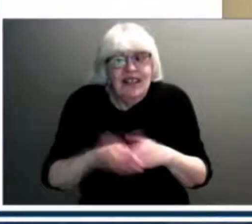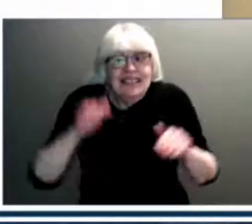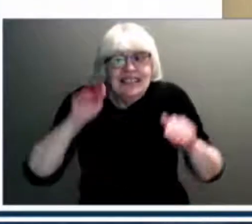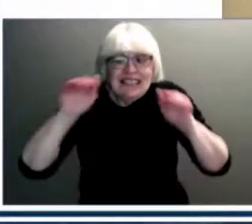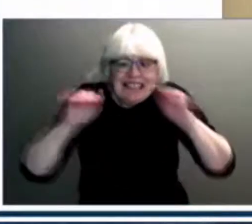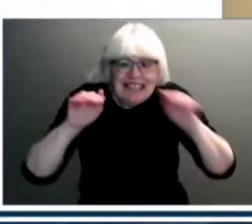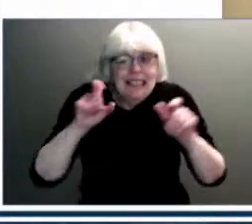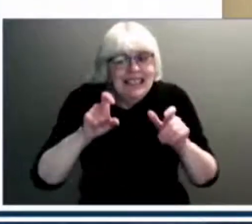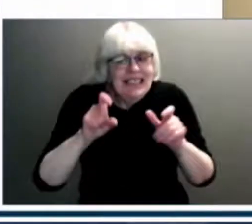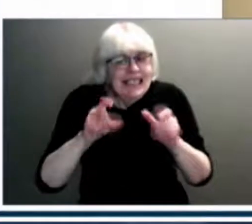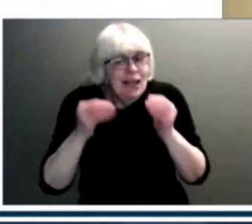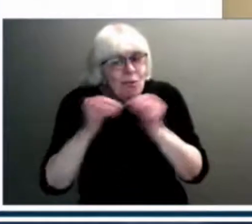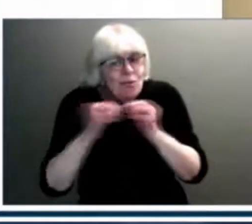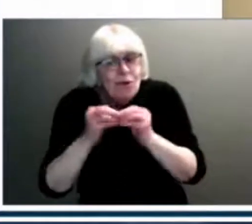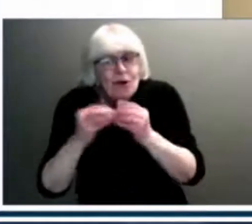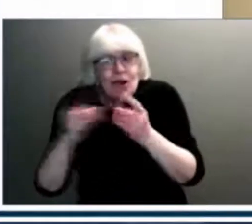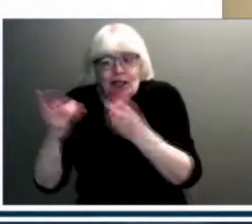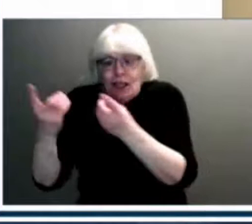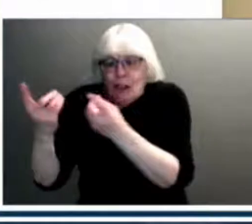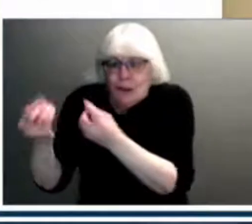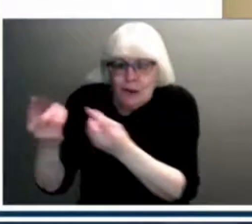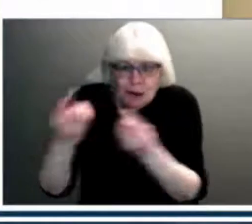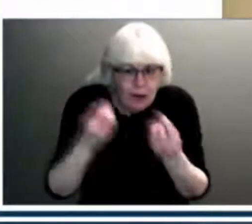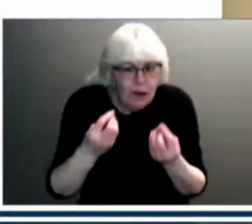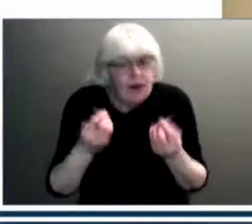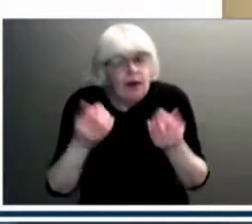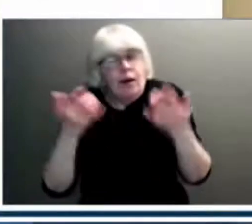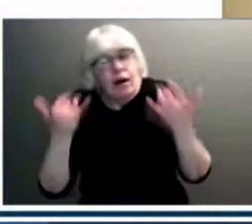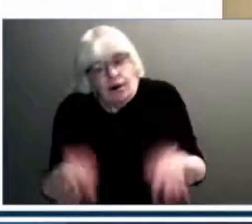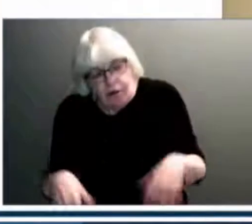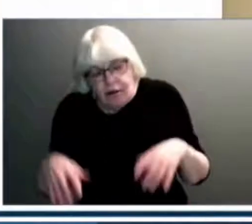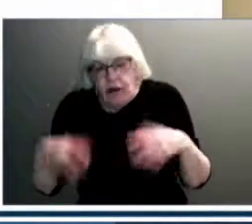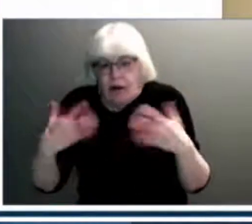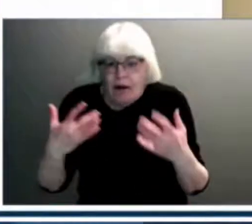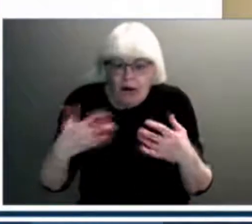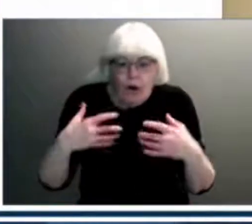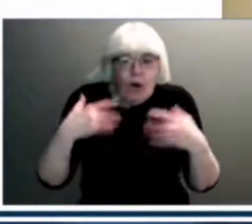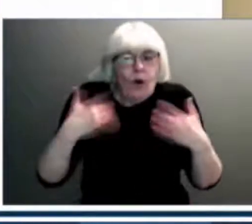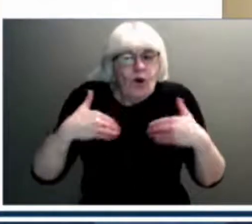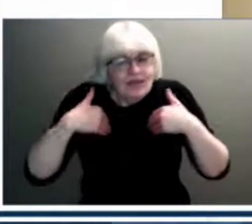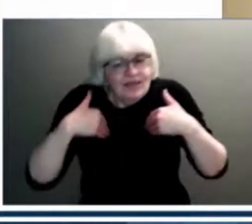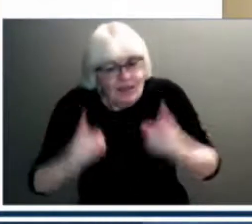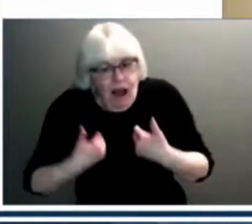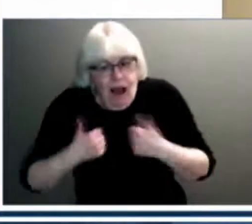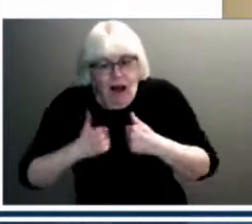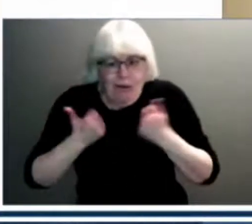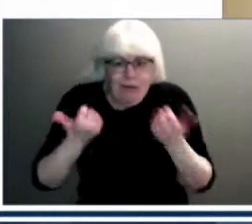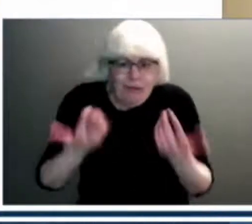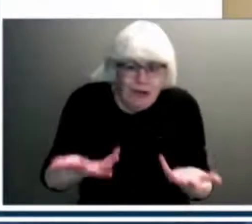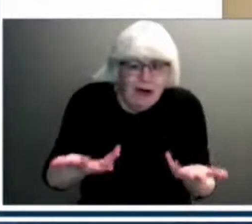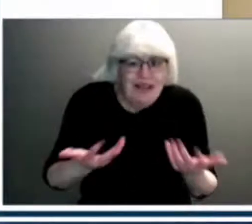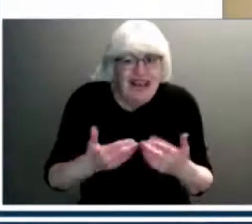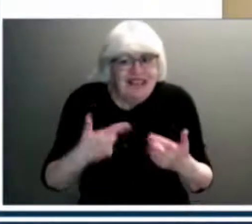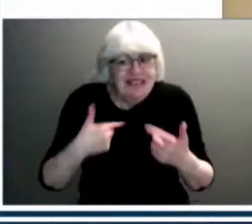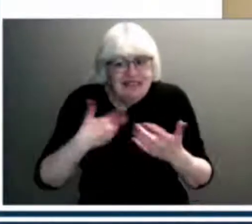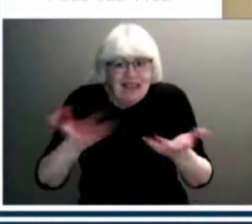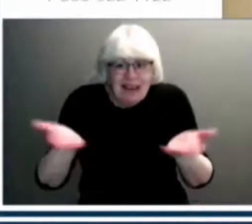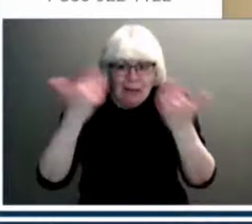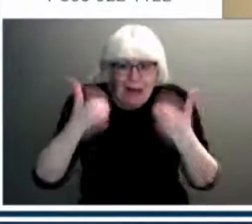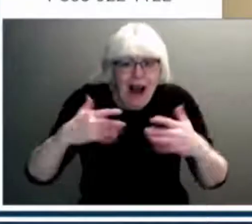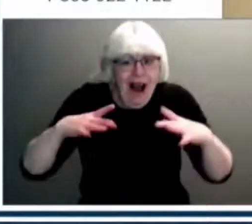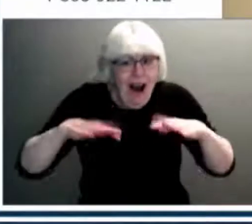frustrated, and more than a little bit anxious. Many were called back to work during the holidays. Most people are working on teams